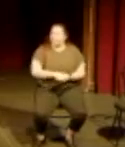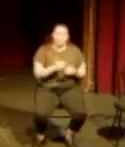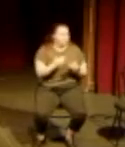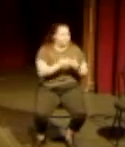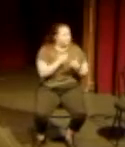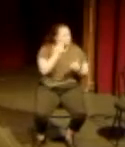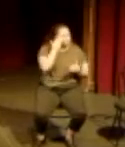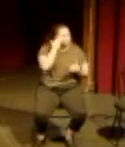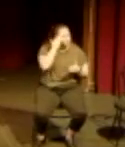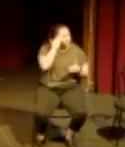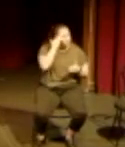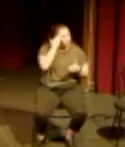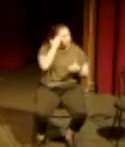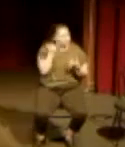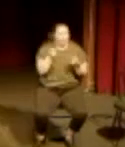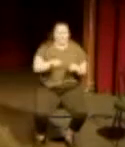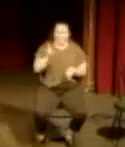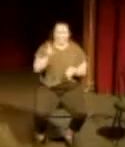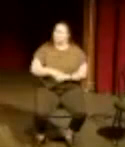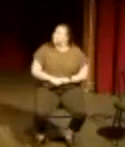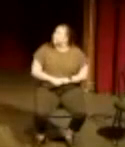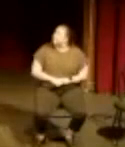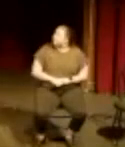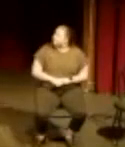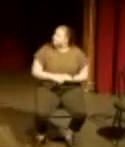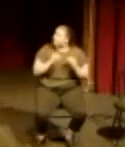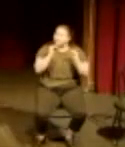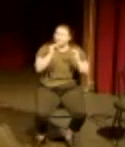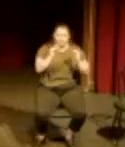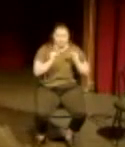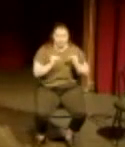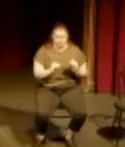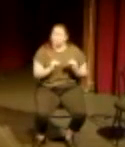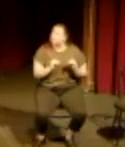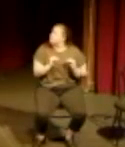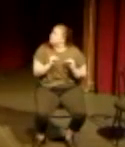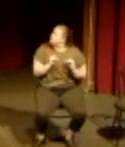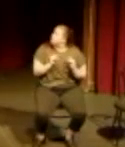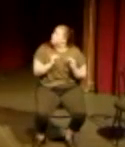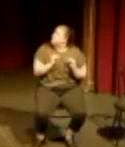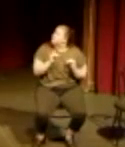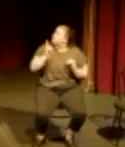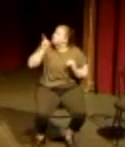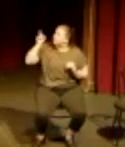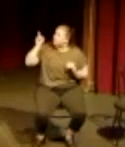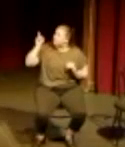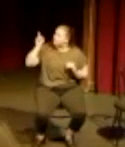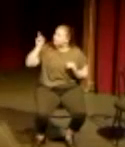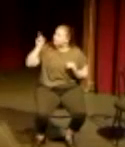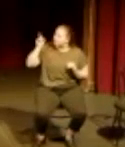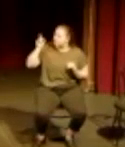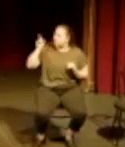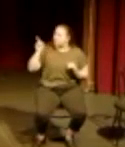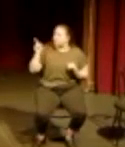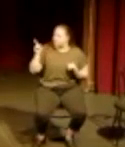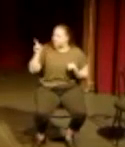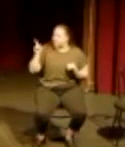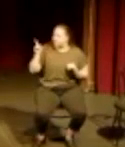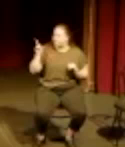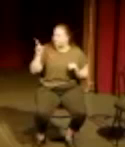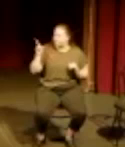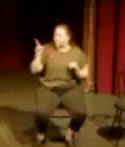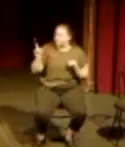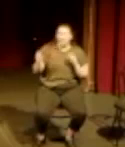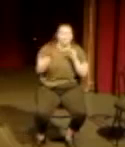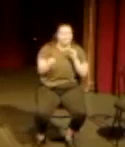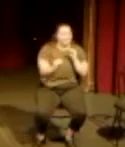it. Now, the next one I'd like to share is what I alluded to earlier, and that is a renovation of